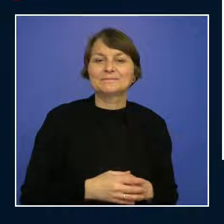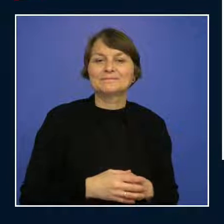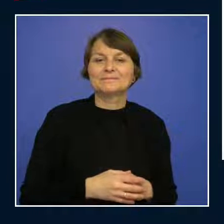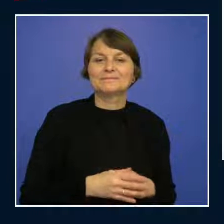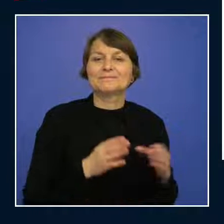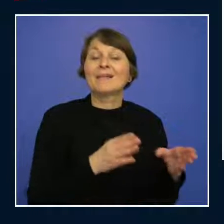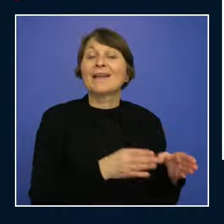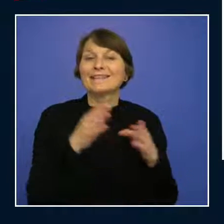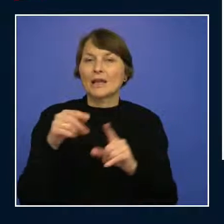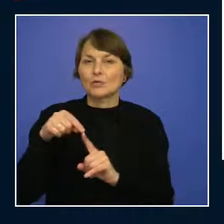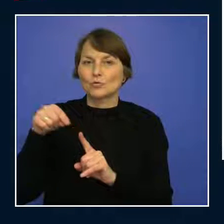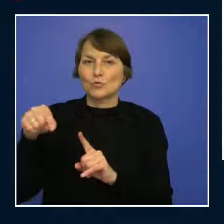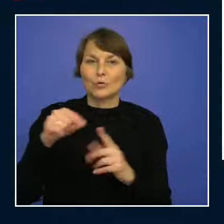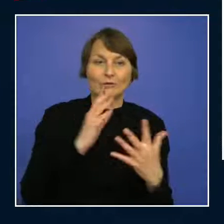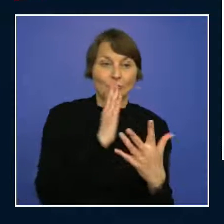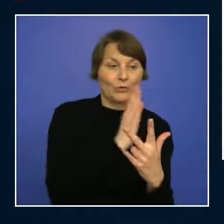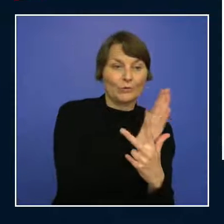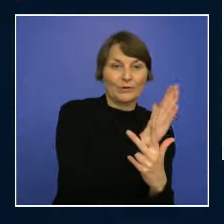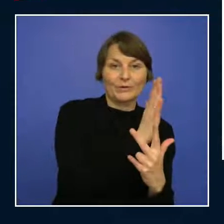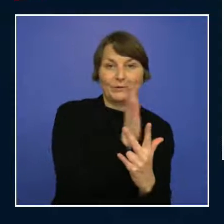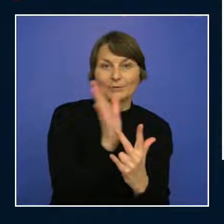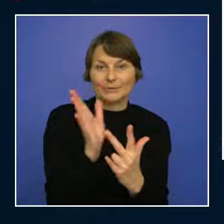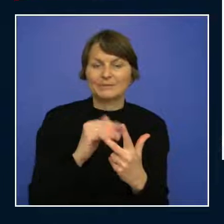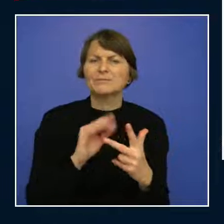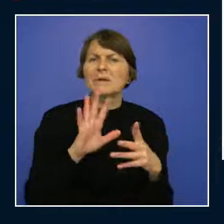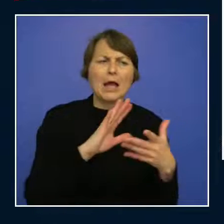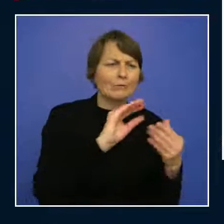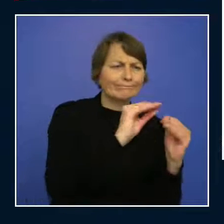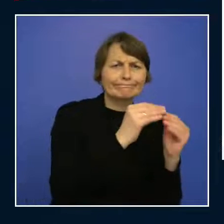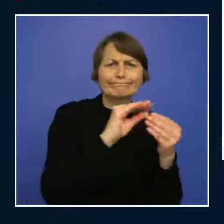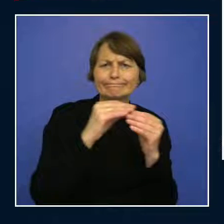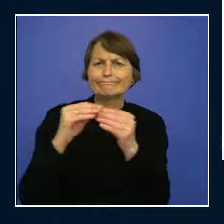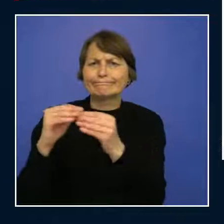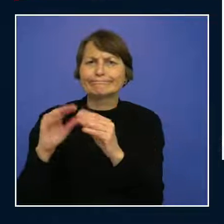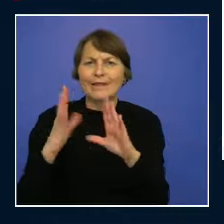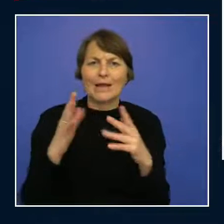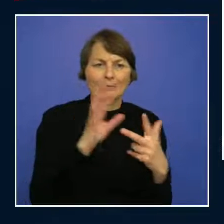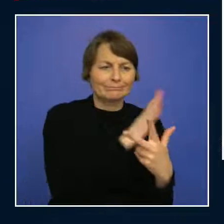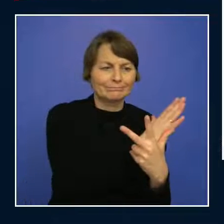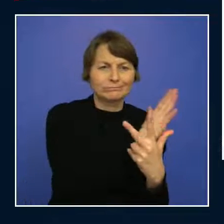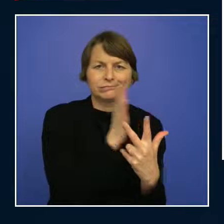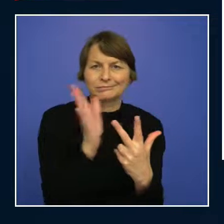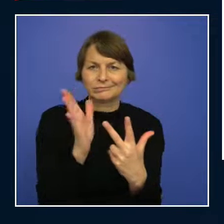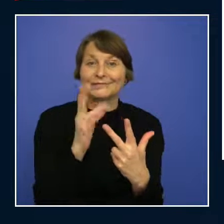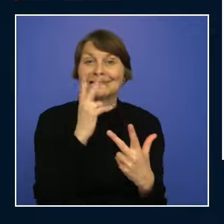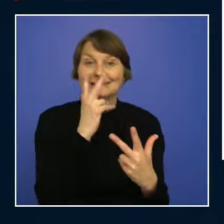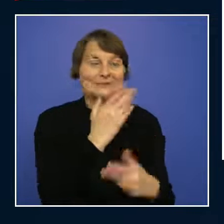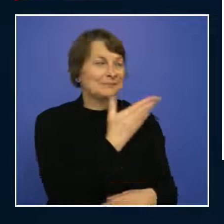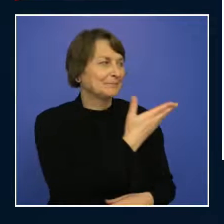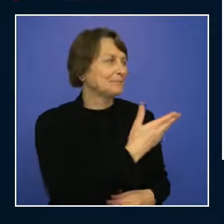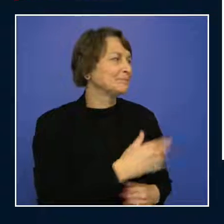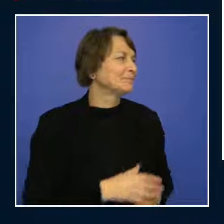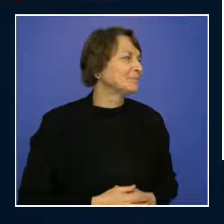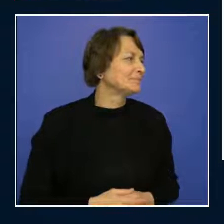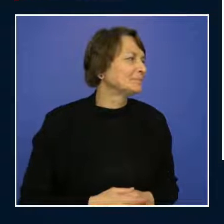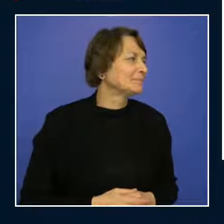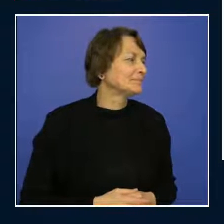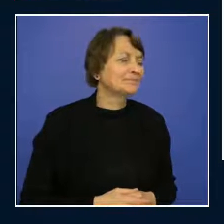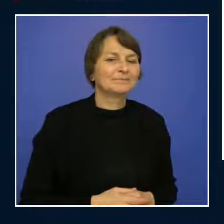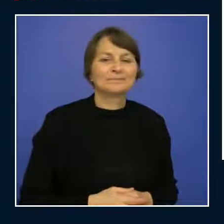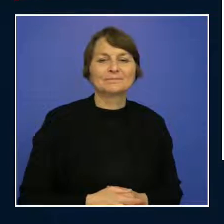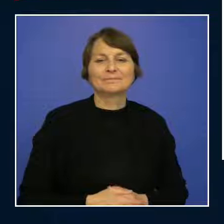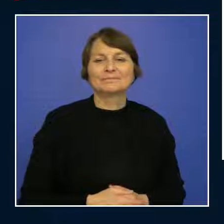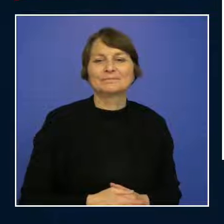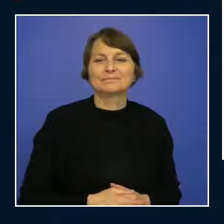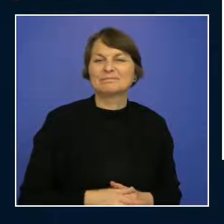we have a look at what this is configured to do, we can see some of the settings once it loads up. I've